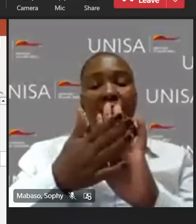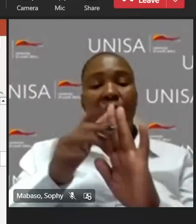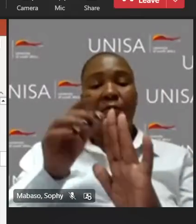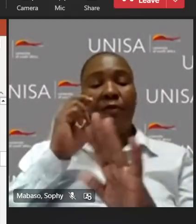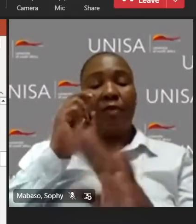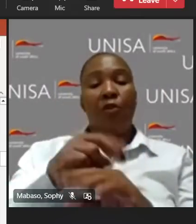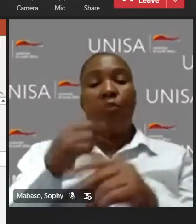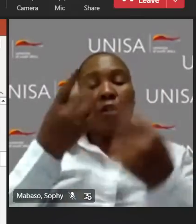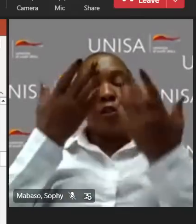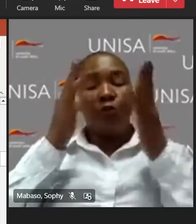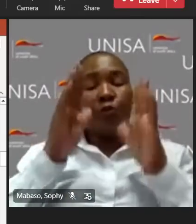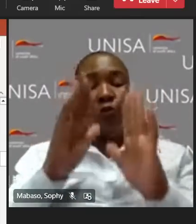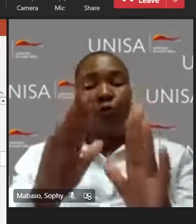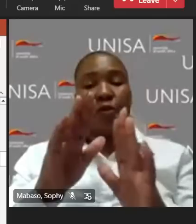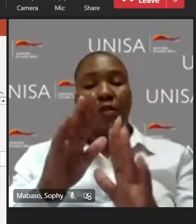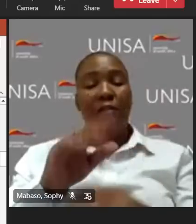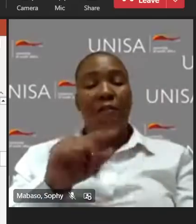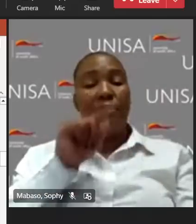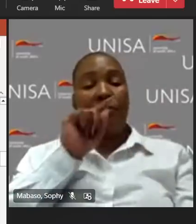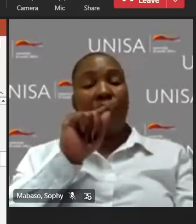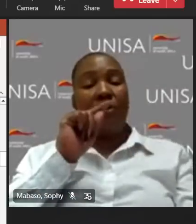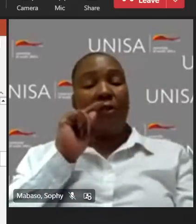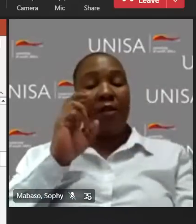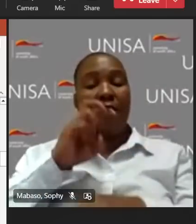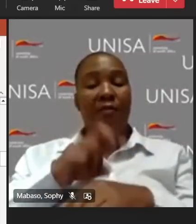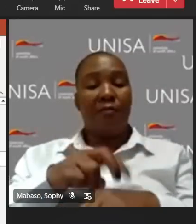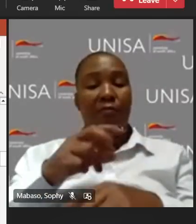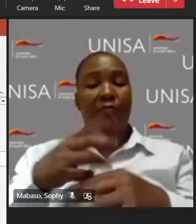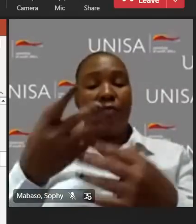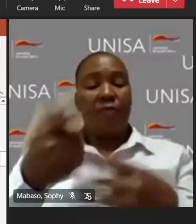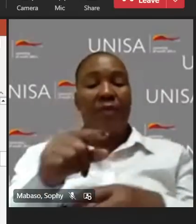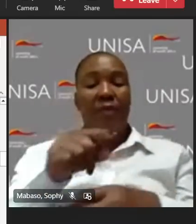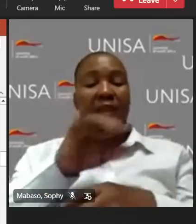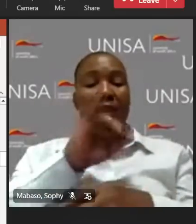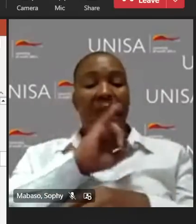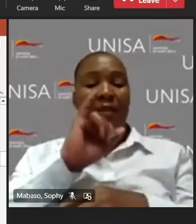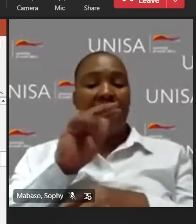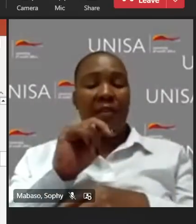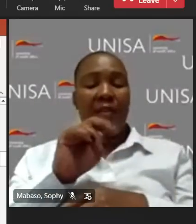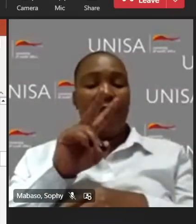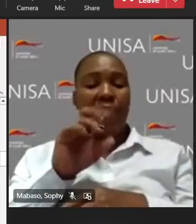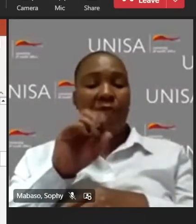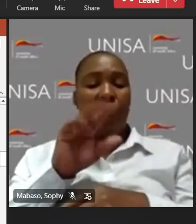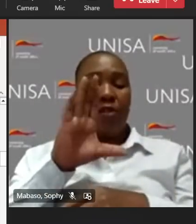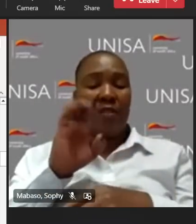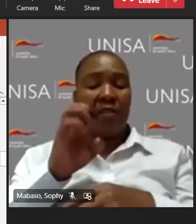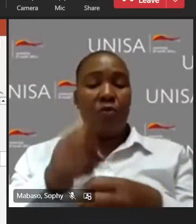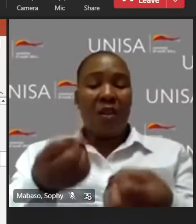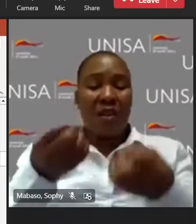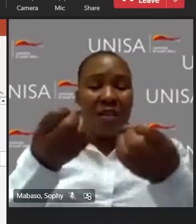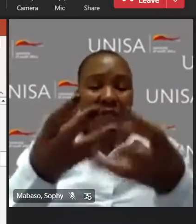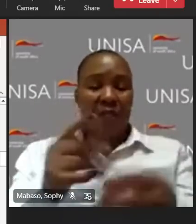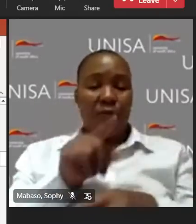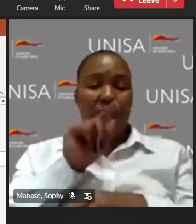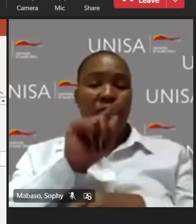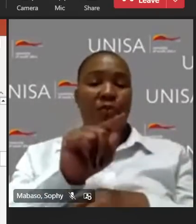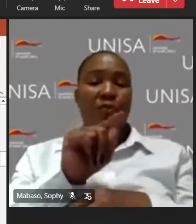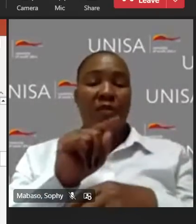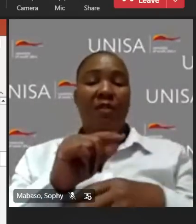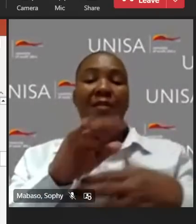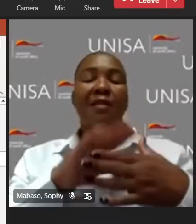if you require an invoice and we issue pro forma invoice, not text invoice, the reason